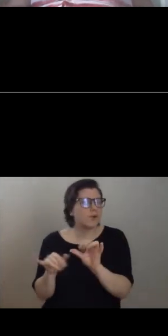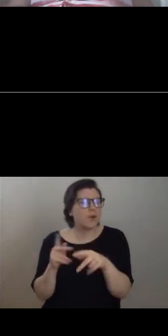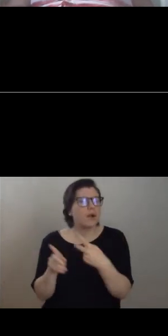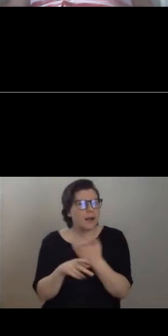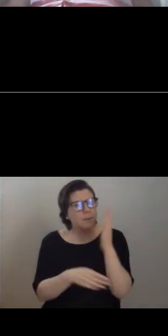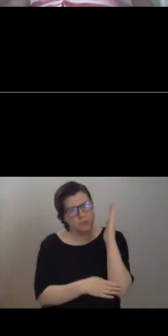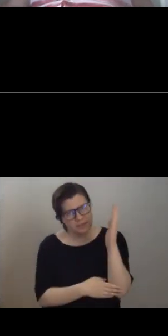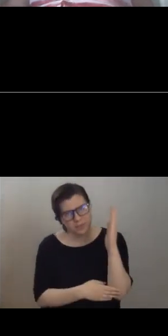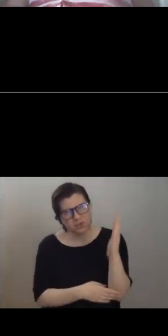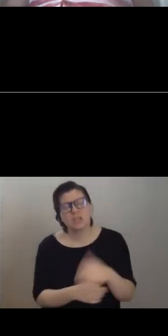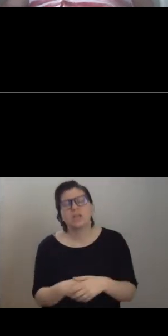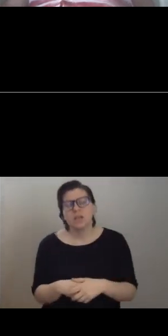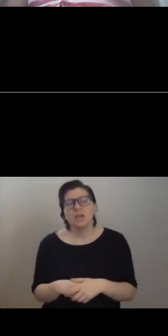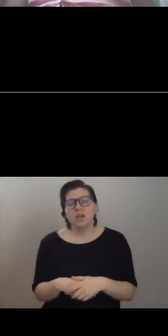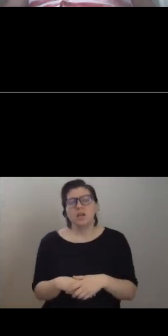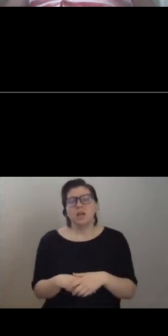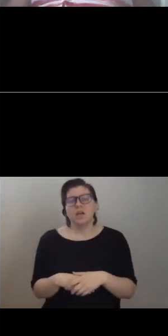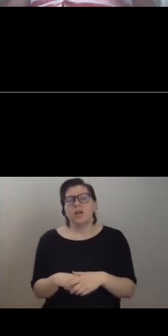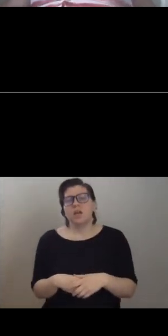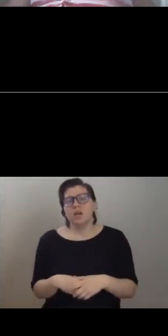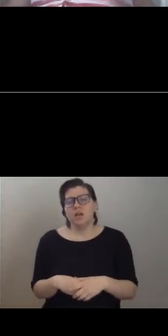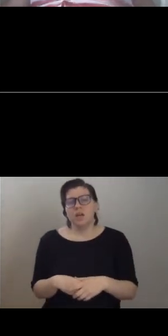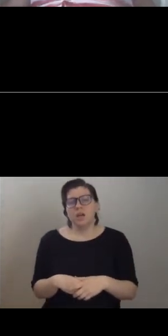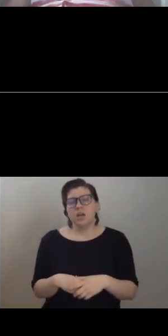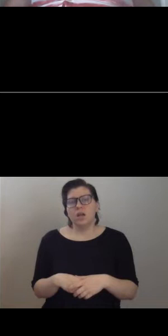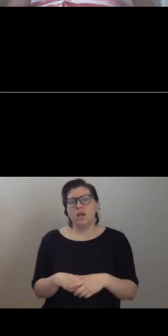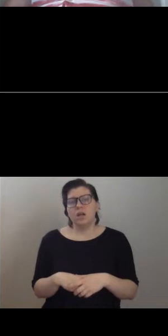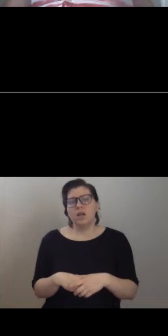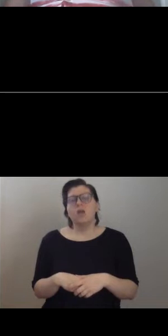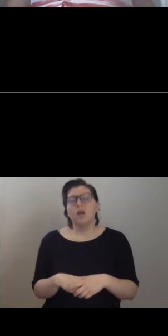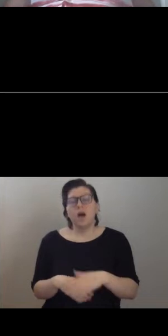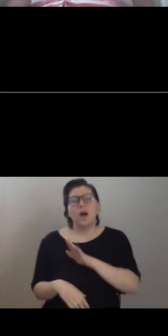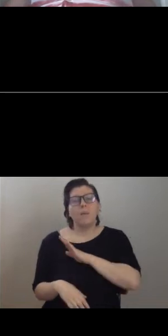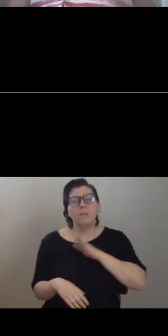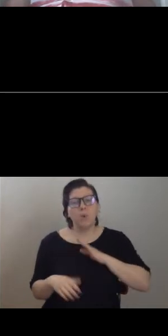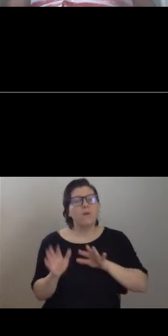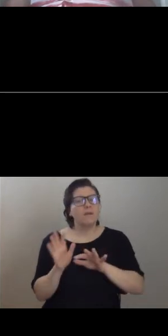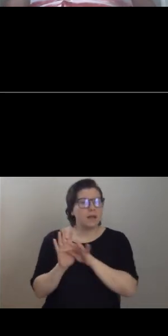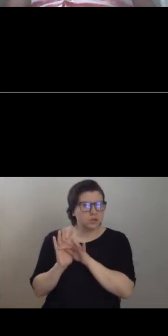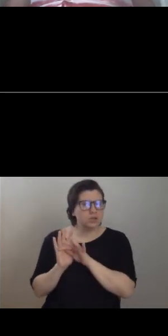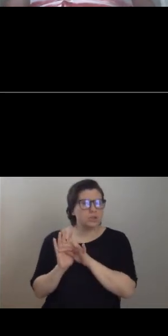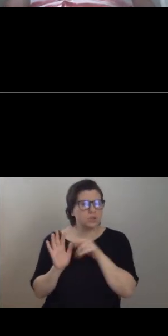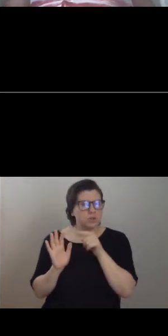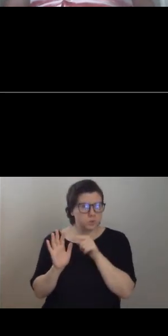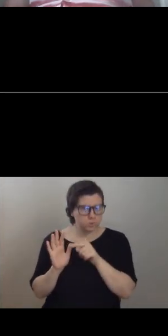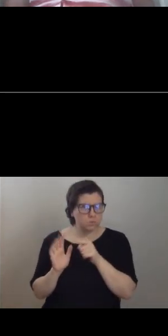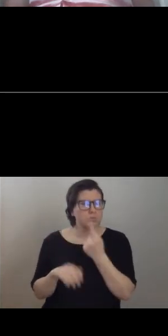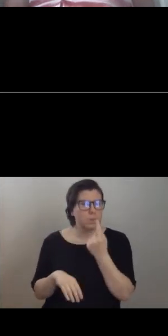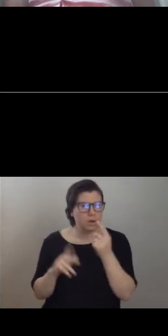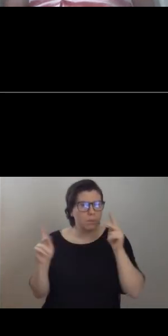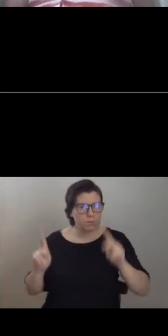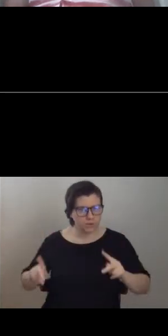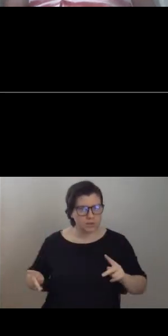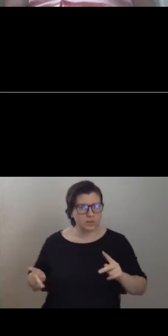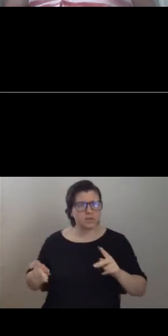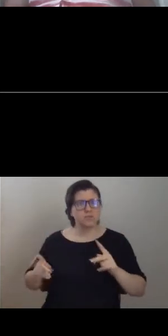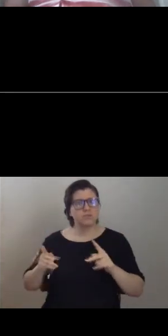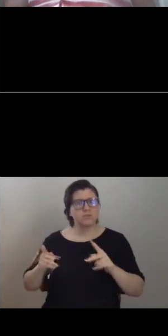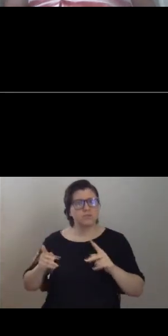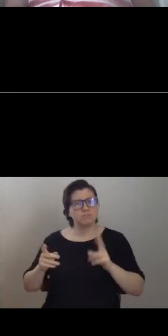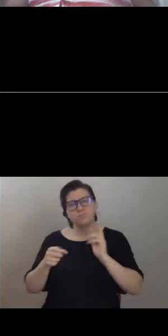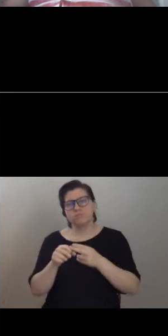presentation. There was a local board of elections. We had one of the BMDs come out, and so people can try